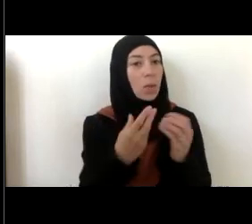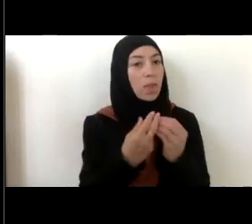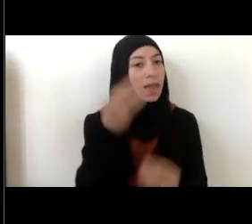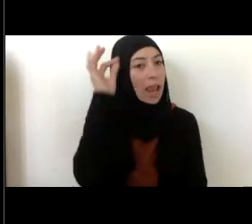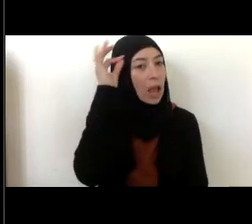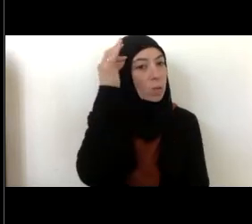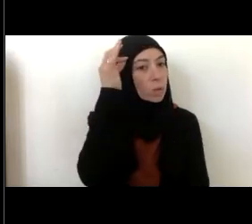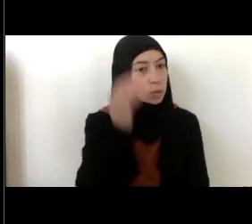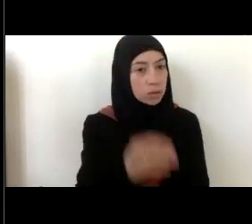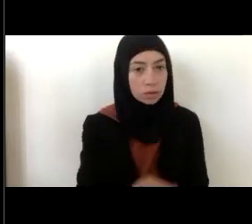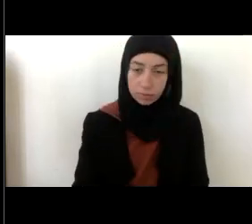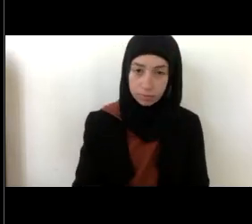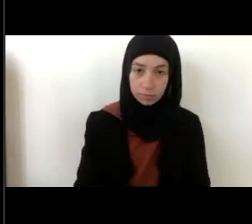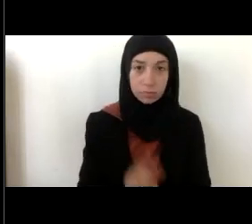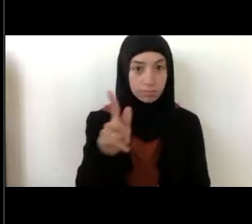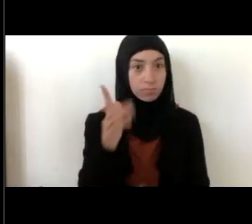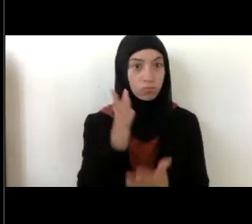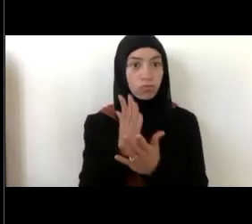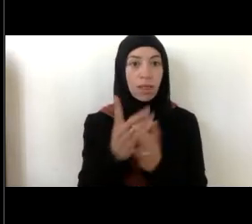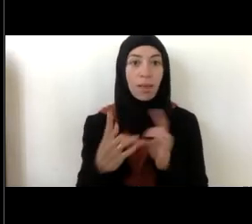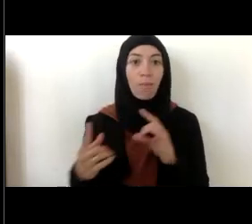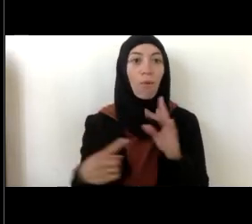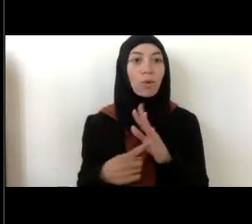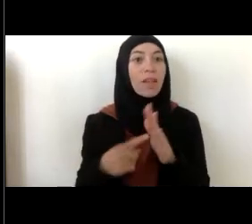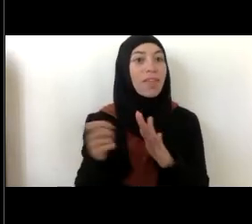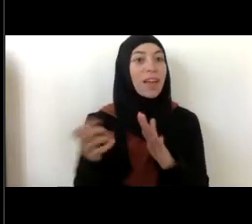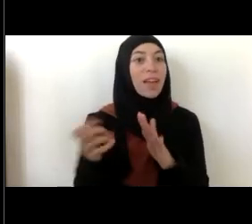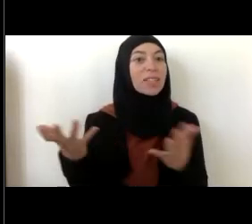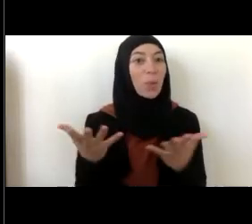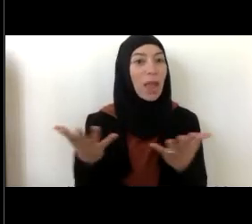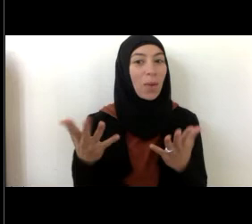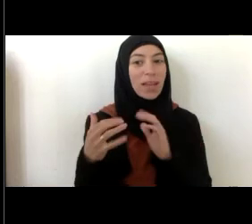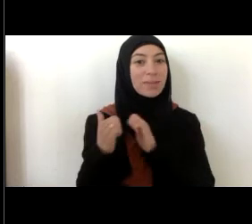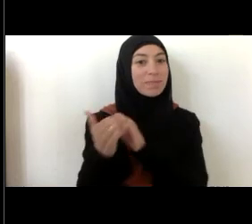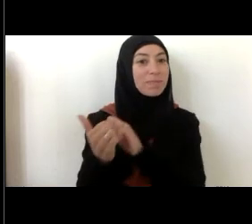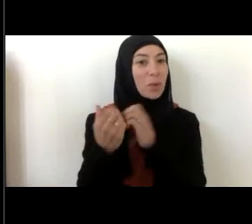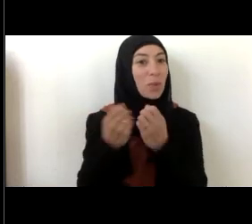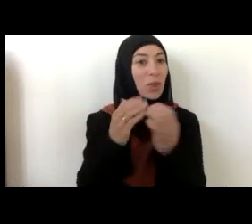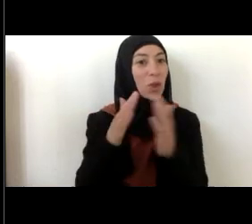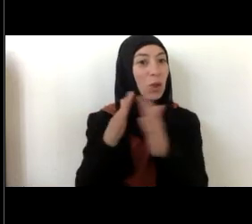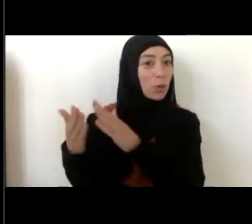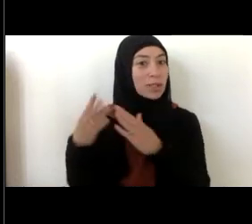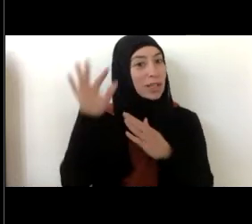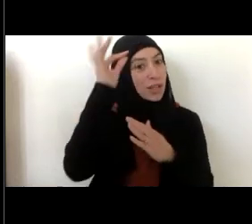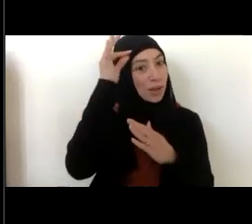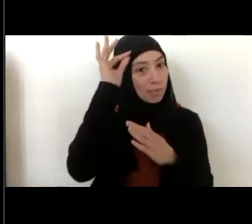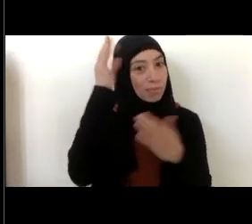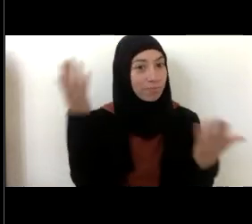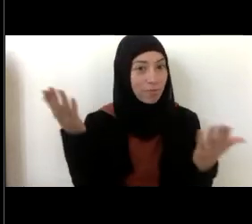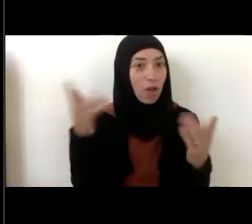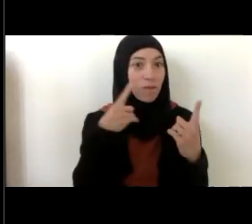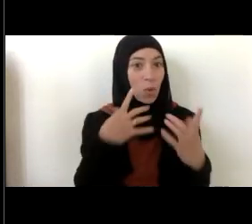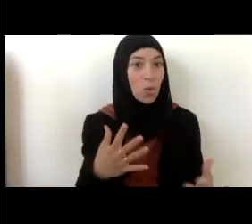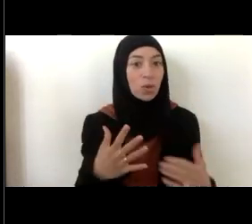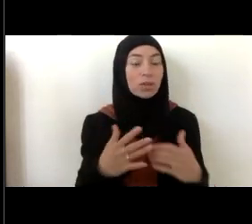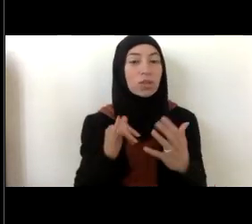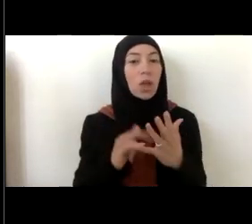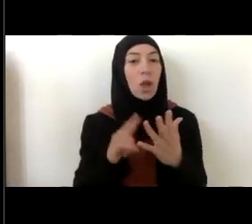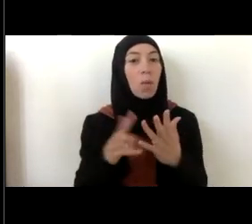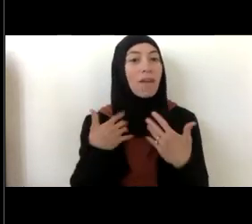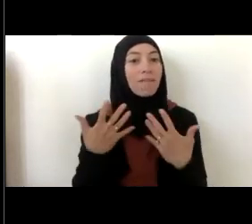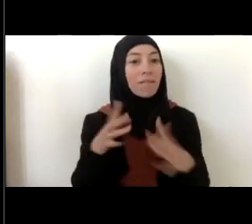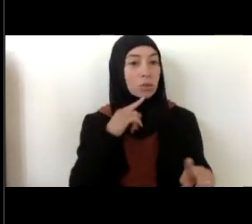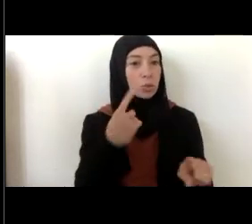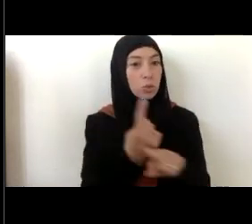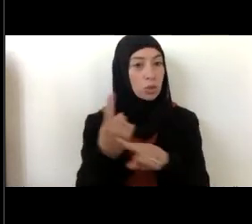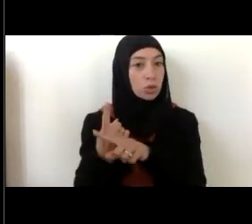absolutely. Really important. This is where the grassroots connection to community and creativity occurs. So we have been out talking to